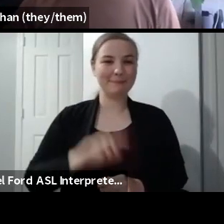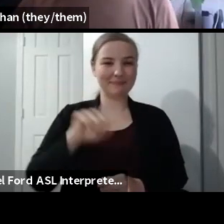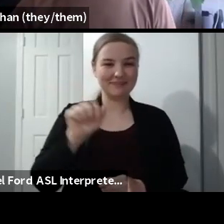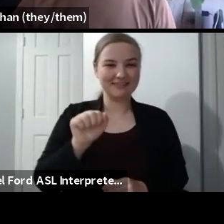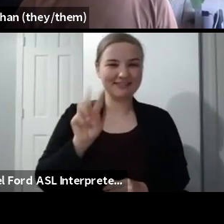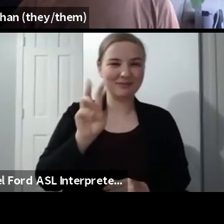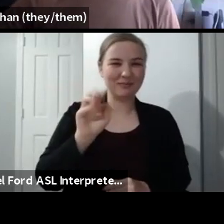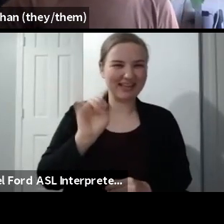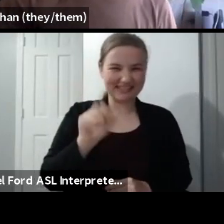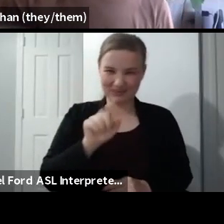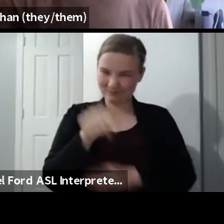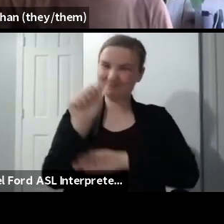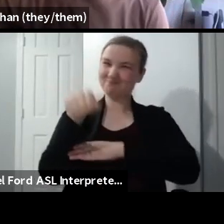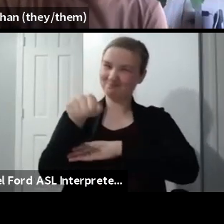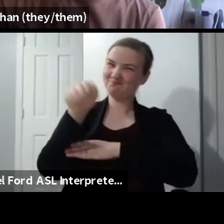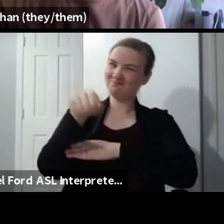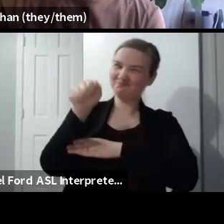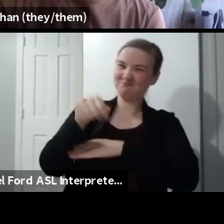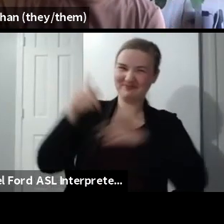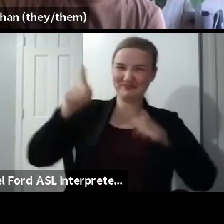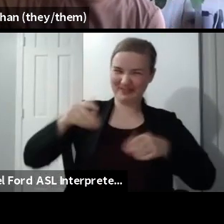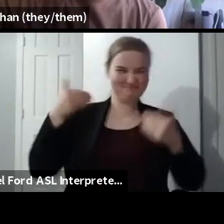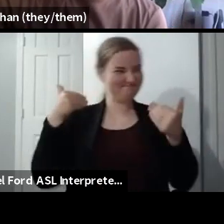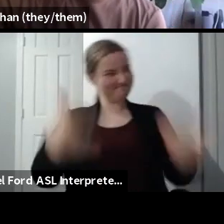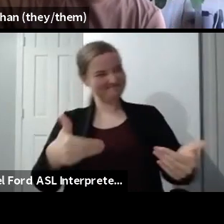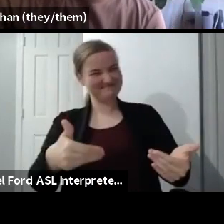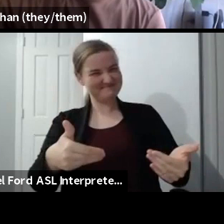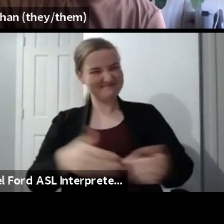Go. In silence.